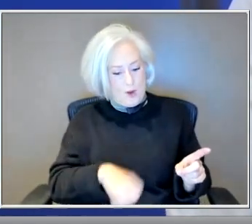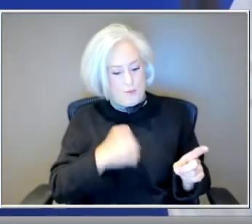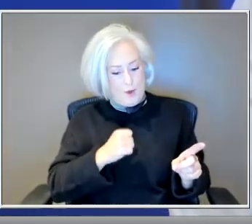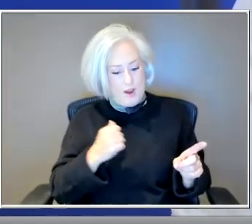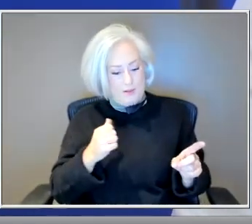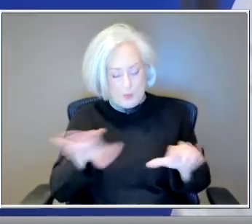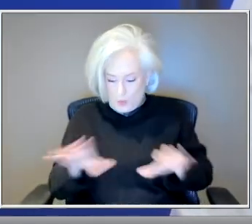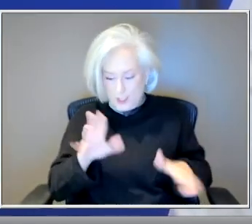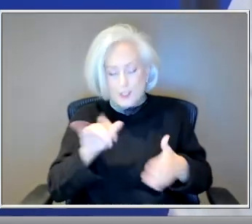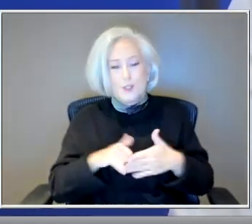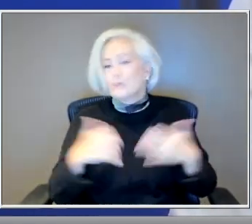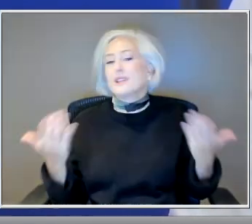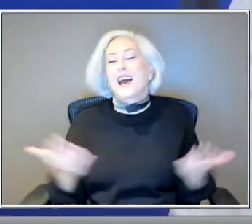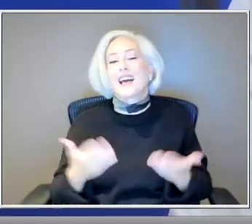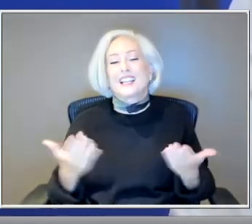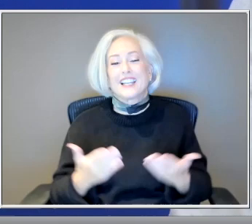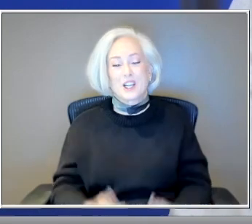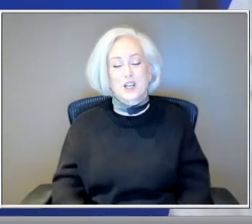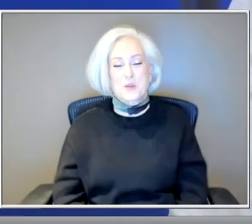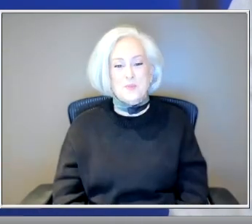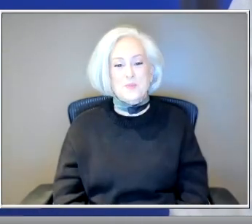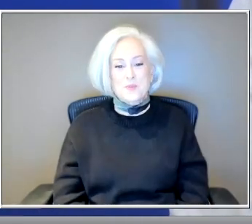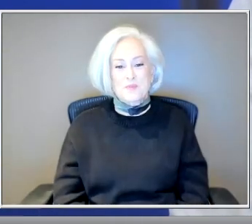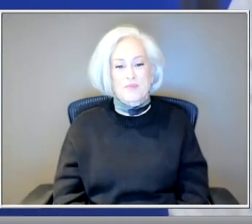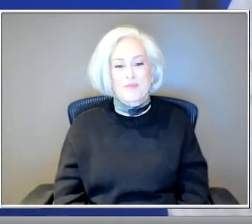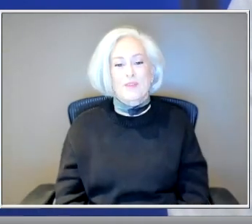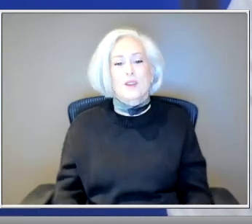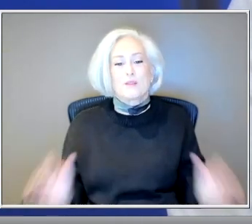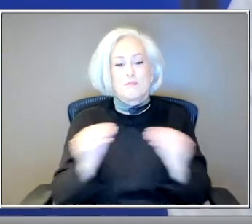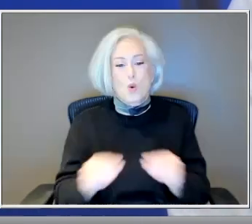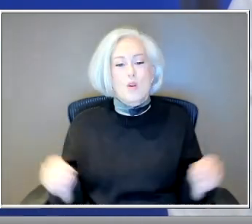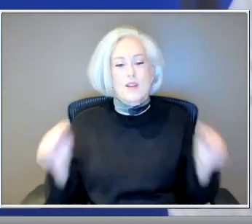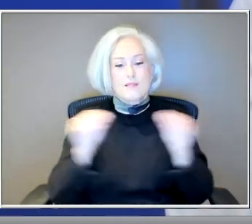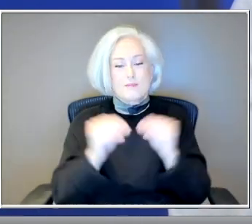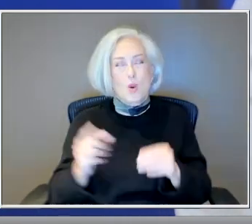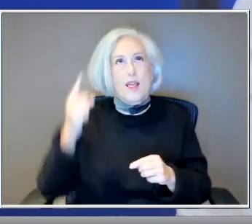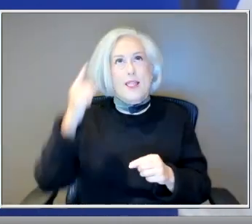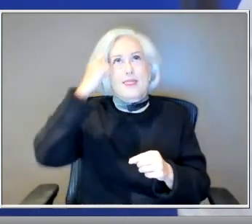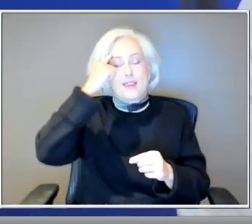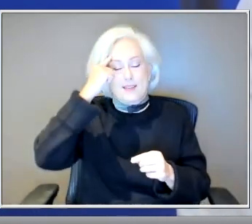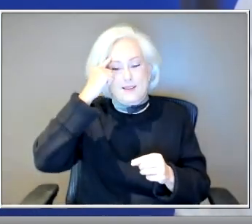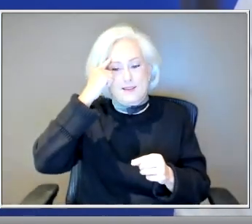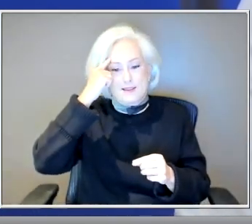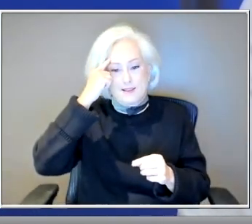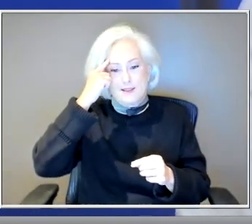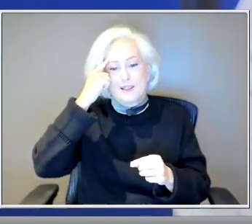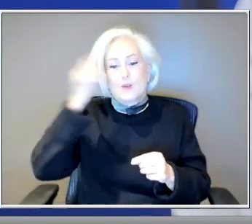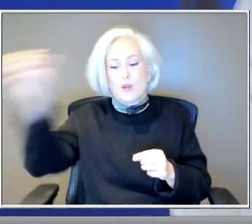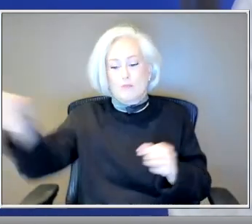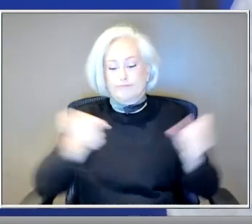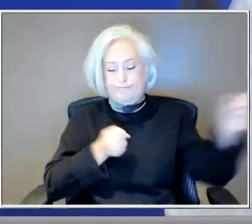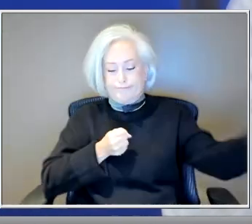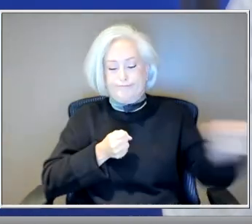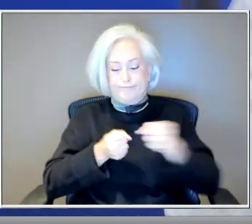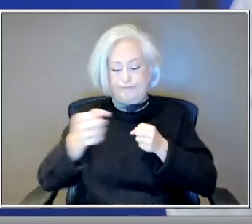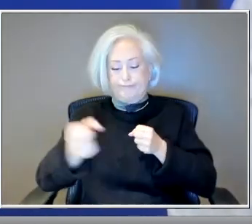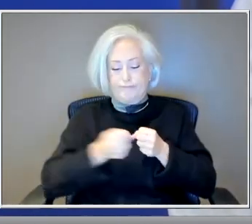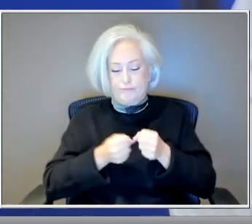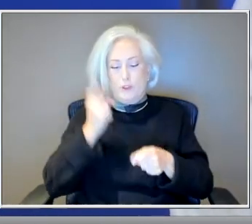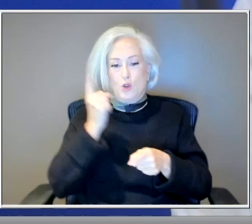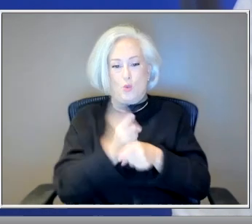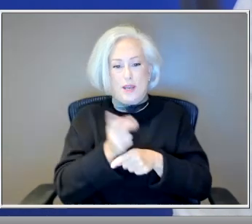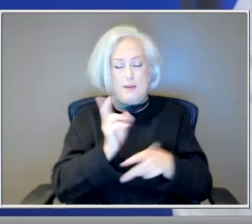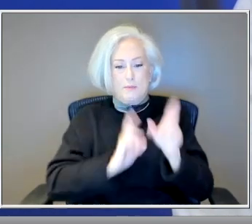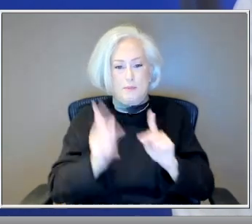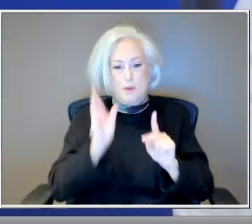Yeah. And I think more and more, I think that as we get, the right people here, we're going to be able to provide that support